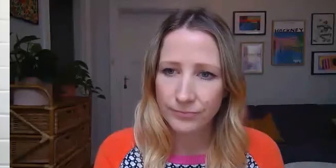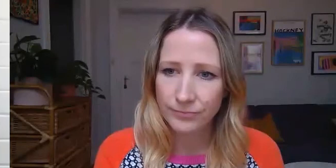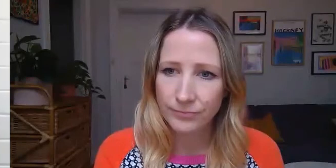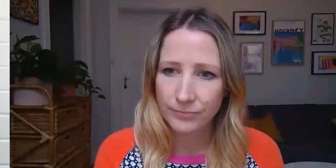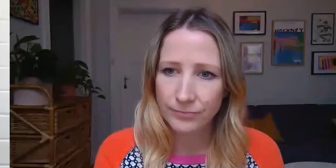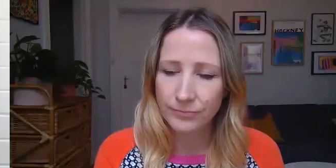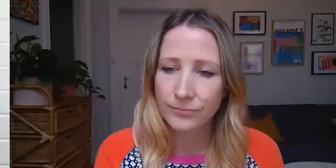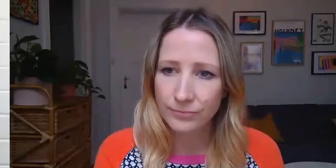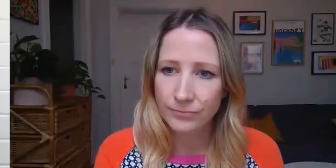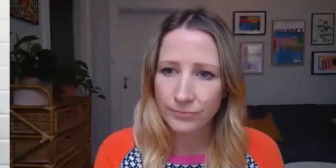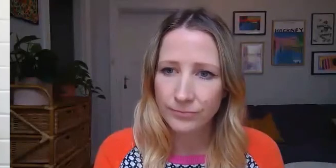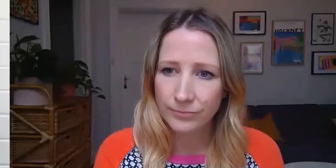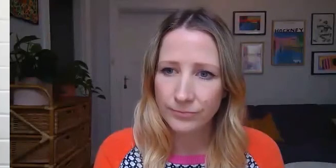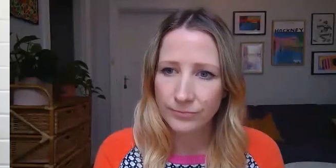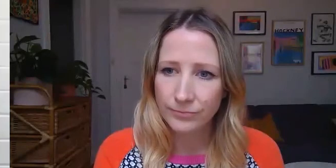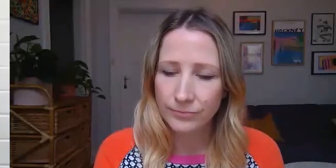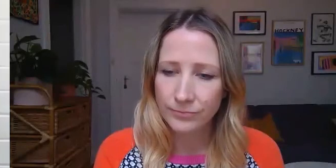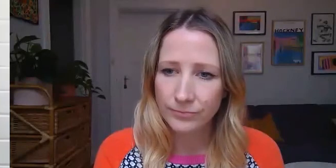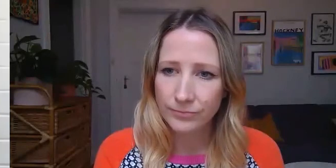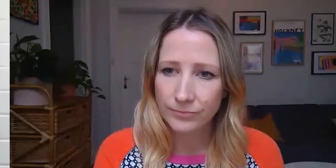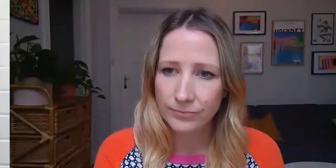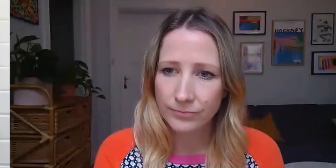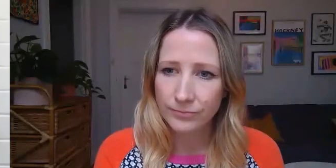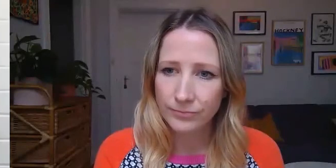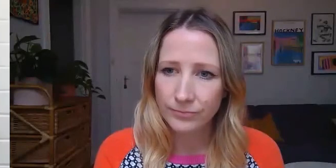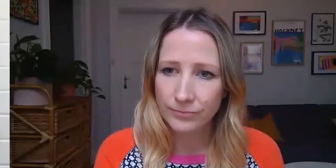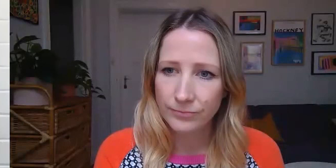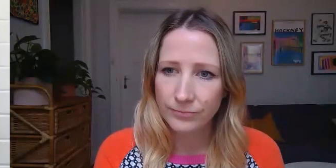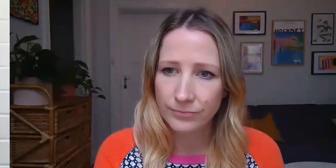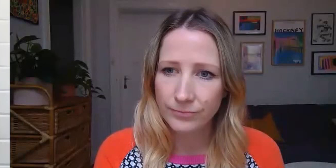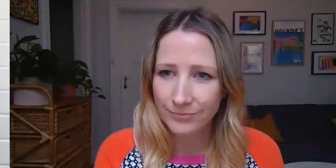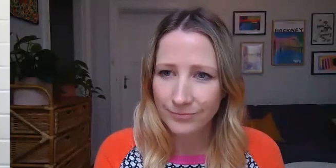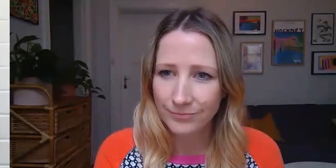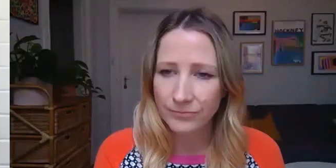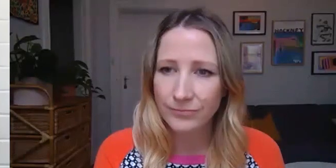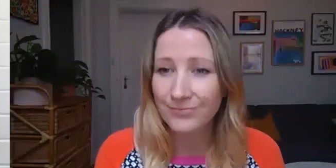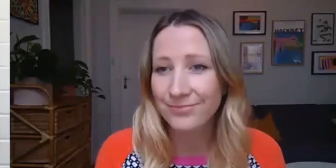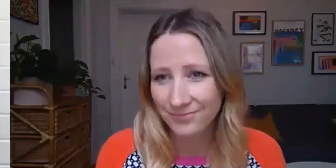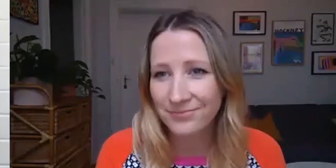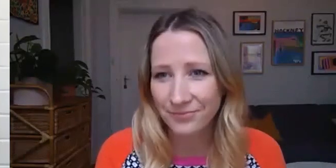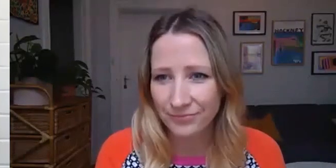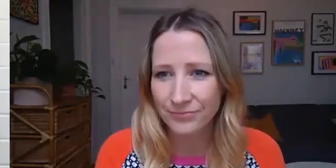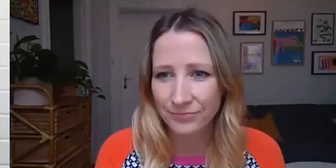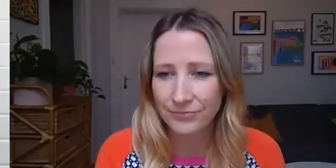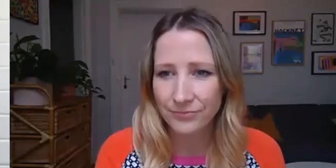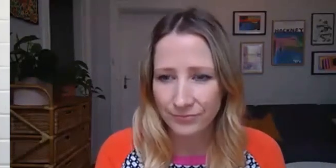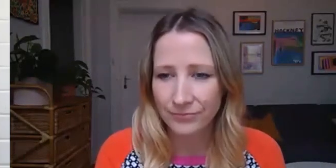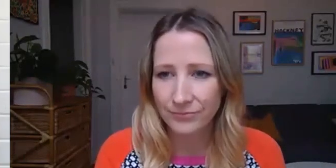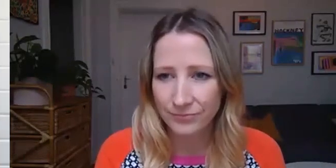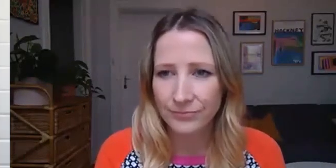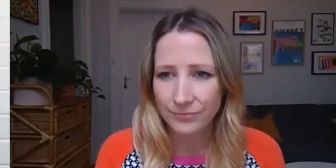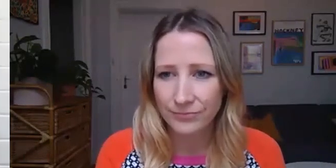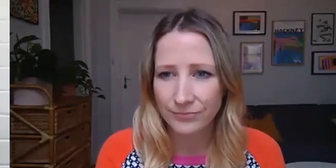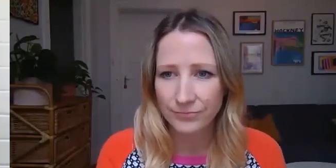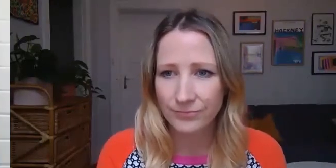sector. So yeah, I suppose it's more just some questions that I've been having rolling around,